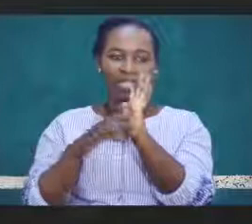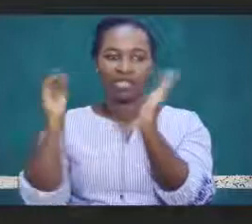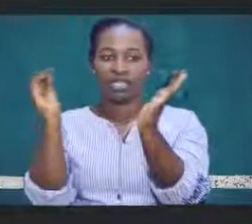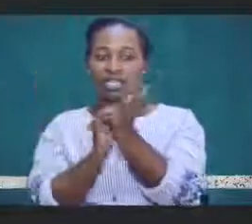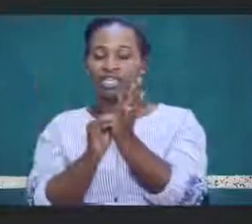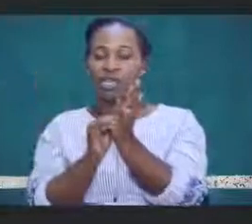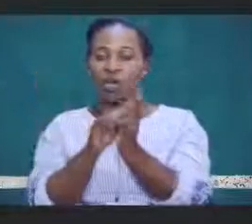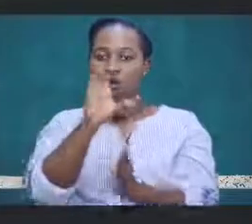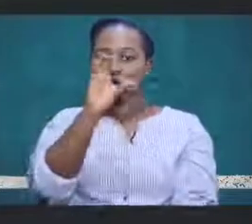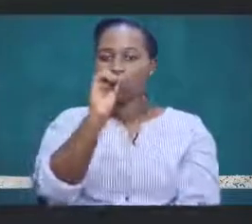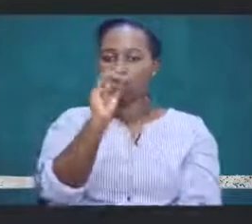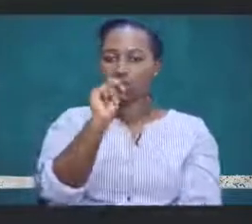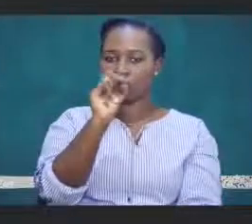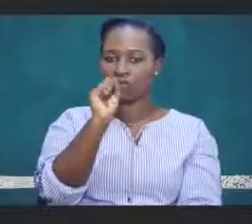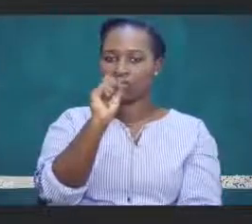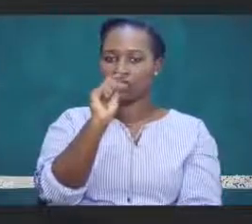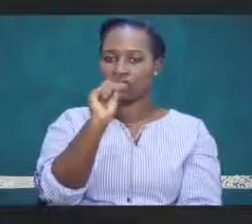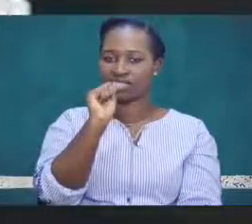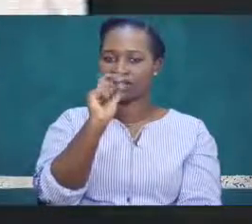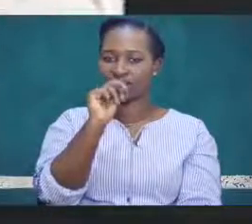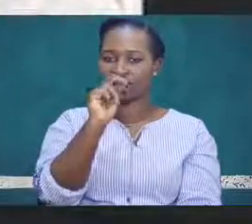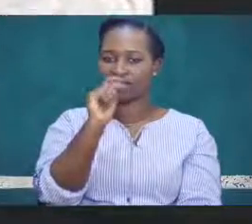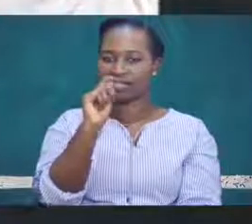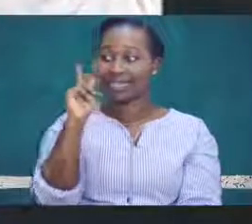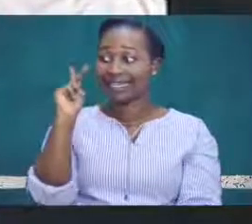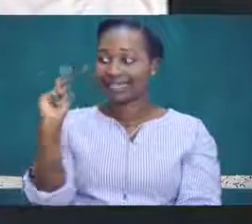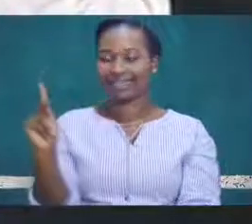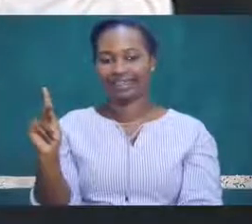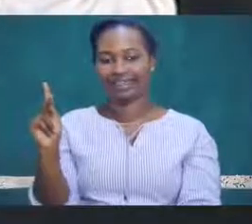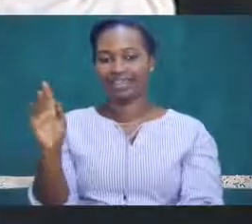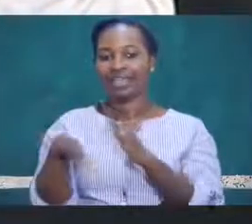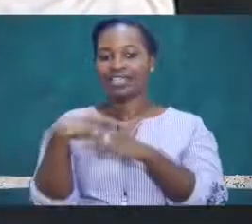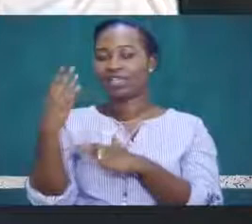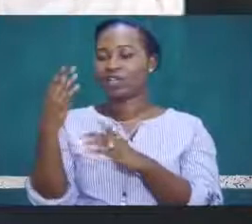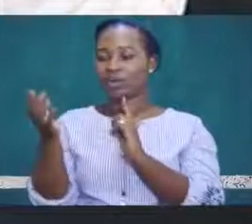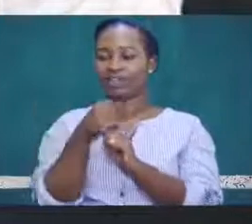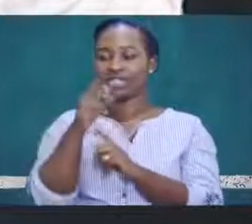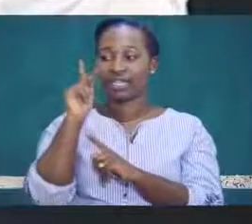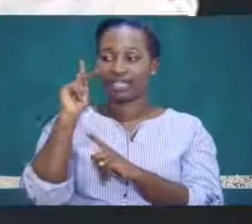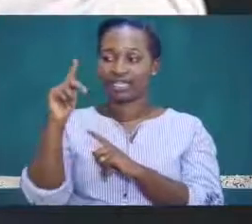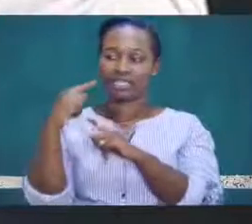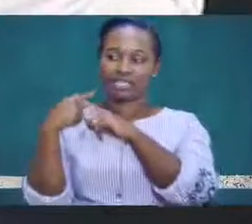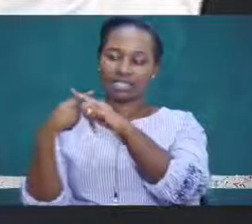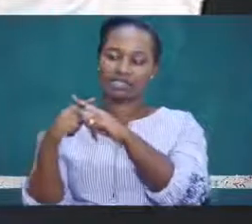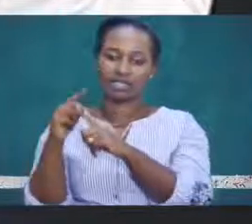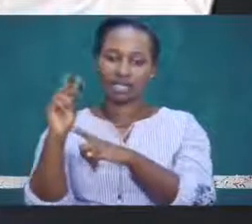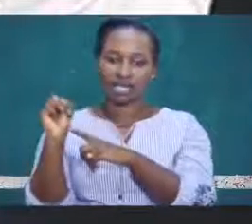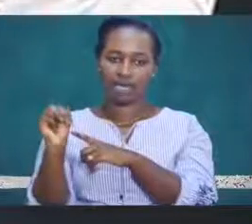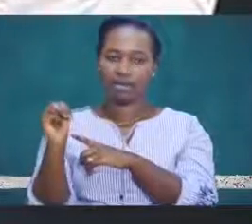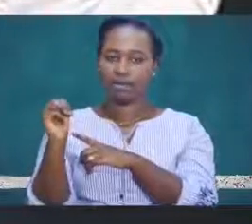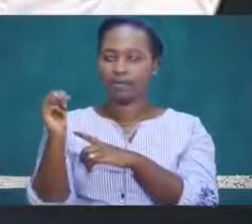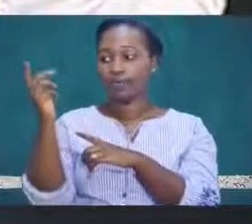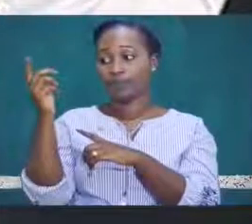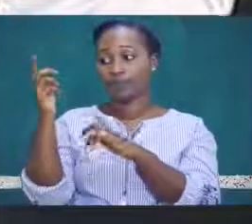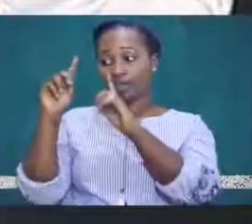K. You have seen that before. Then we shall multiply this by M, then into